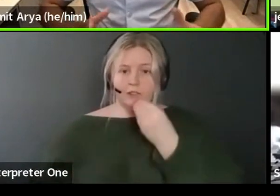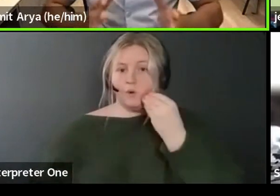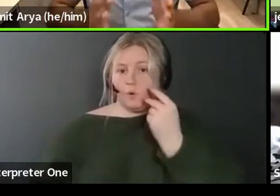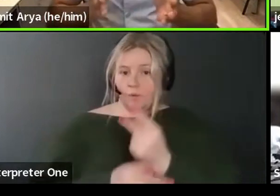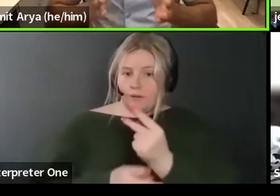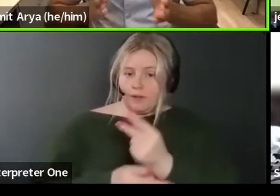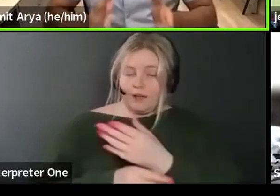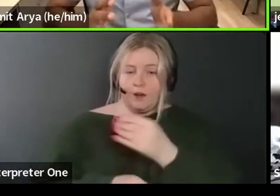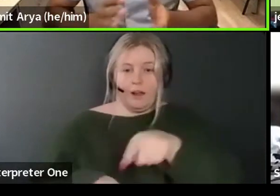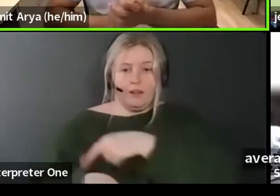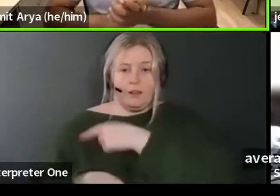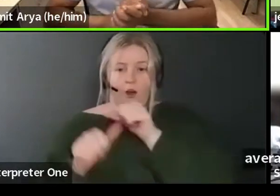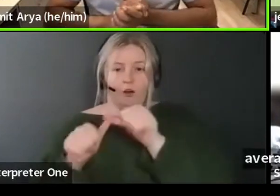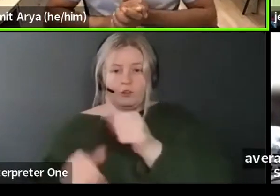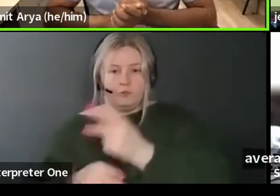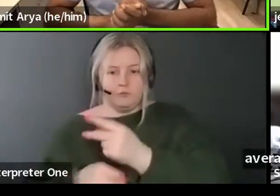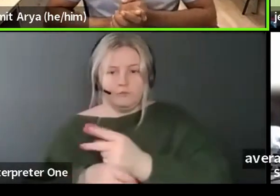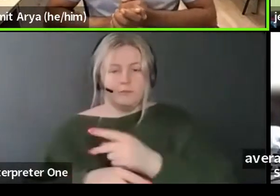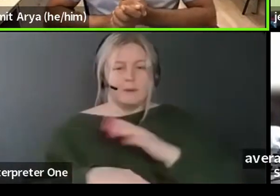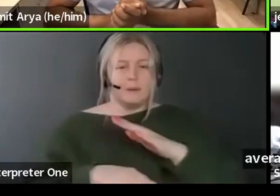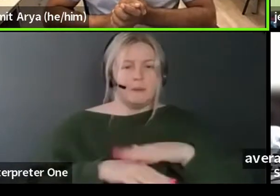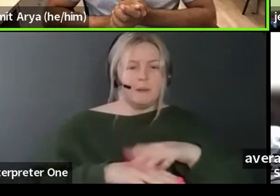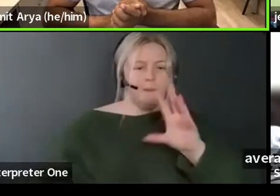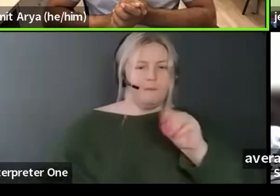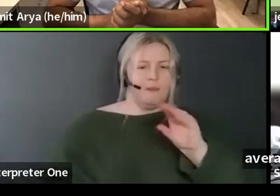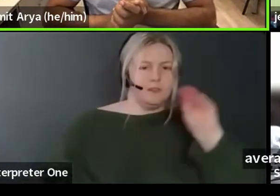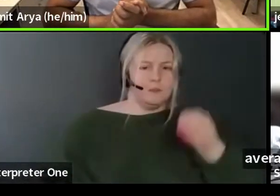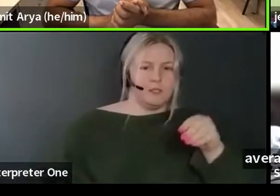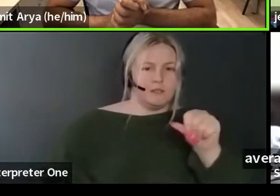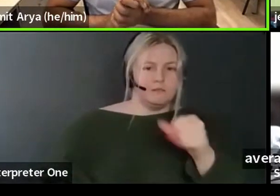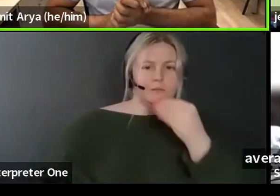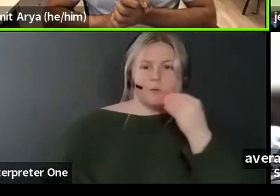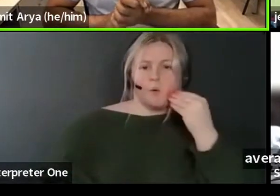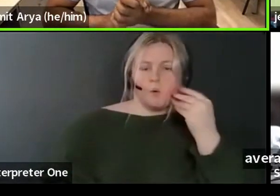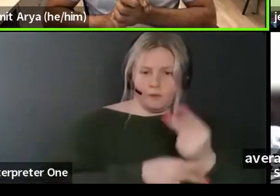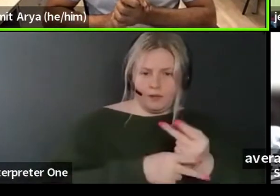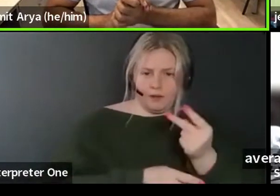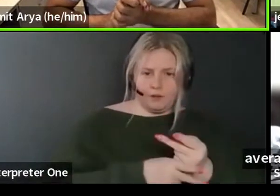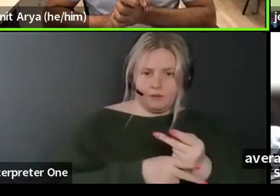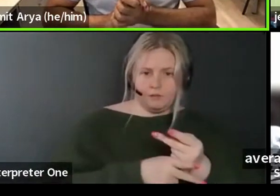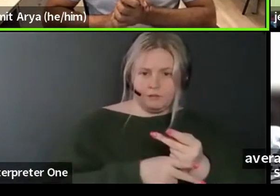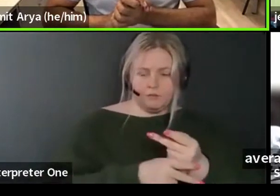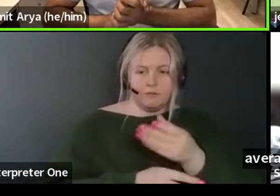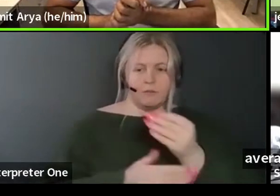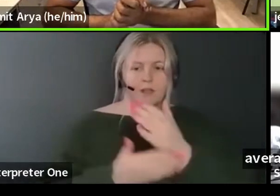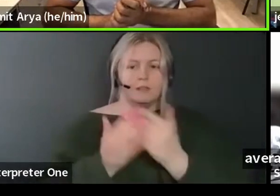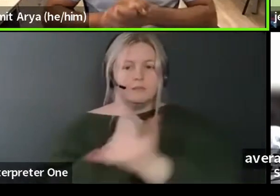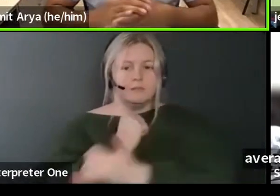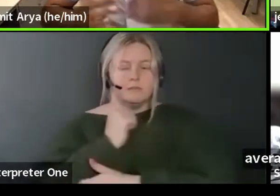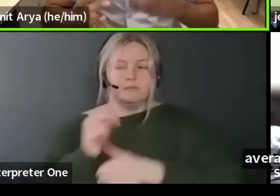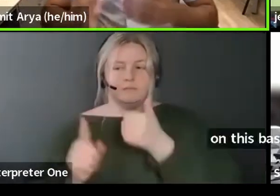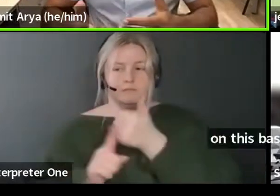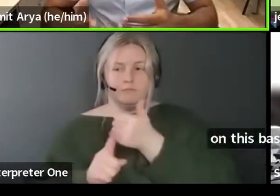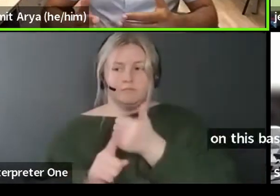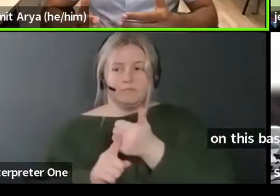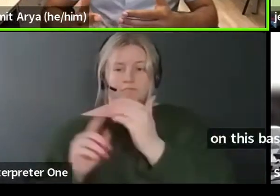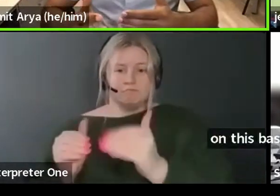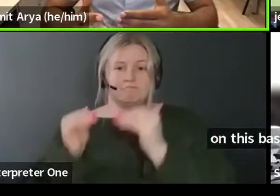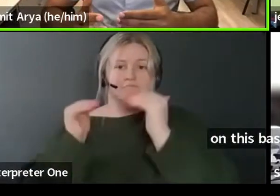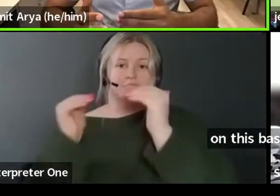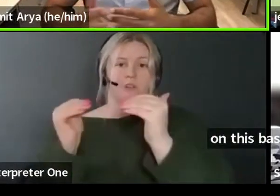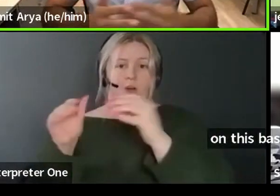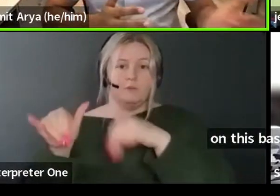care. At least 50% goes to home care. And in countries which are thought of as the gold standard, such as